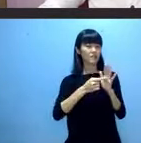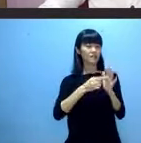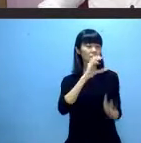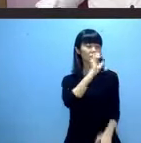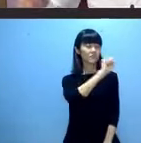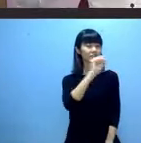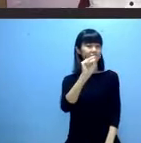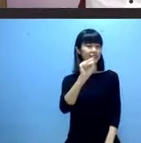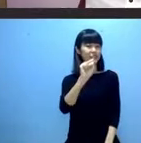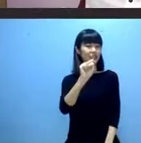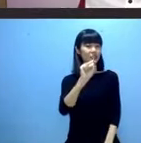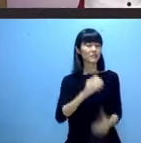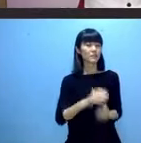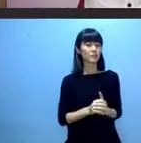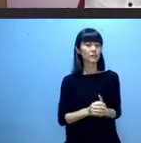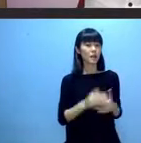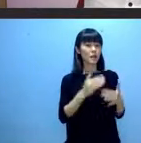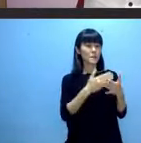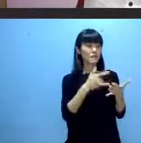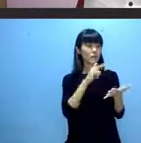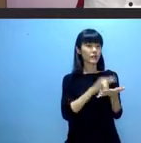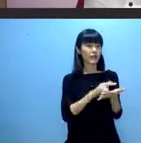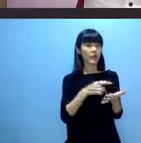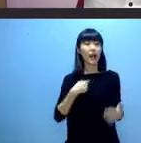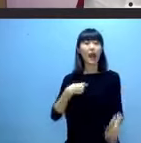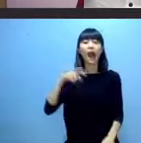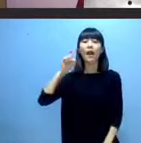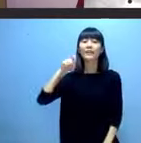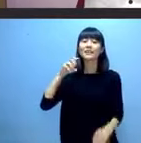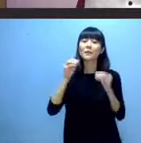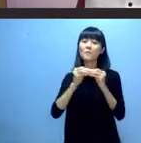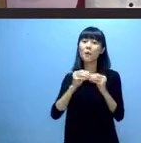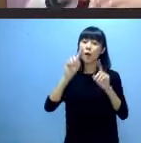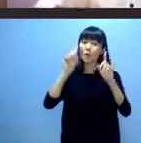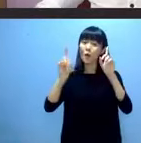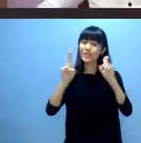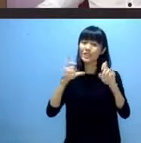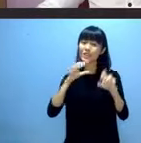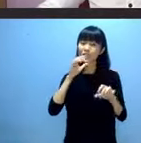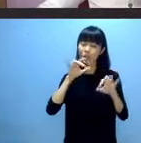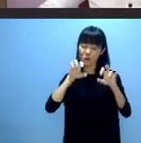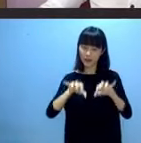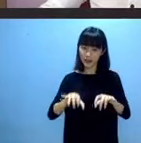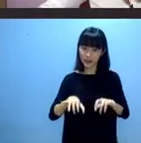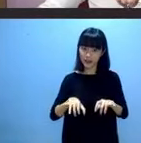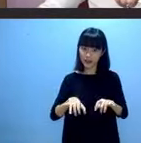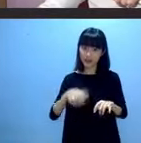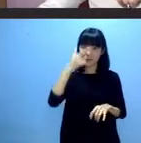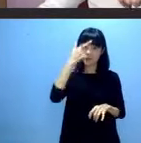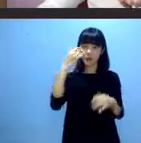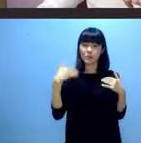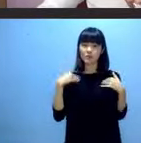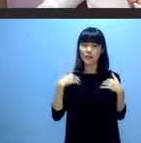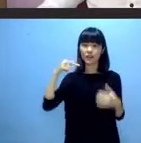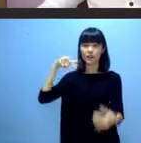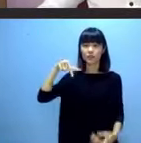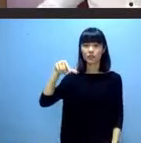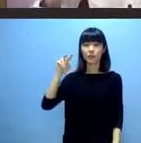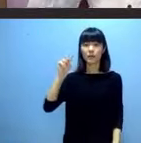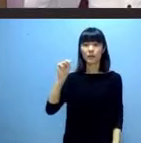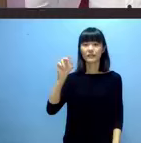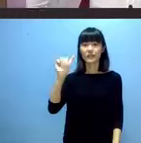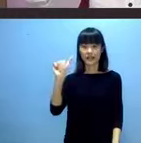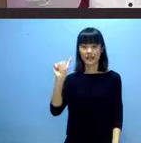just before you tell us that, I need more questions at the comments below, because there's a question and answer segment coming your way in just a few minutes' time.